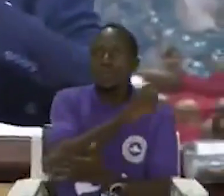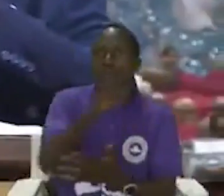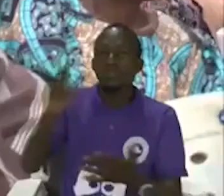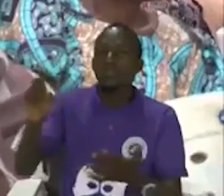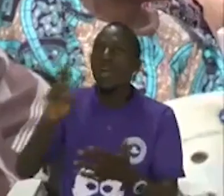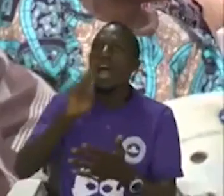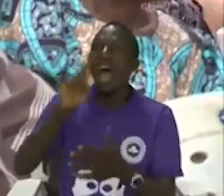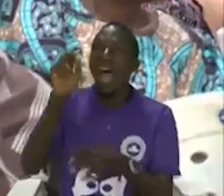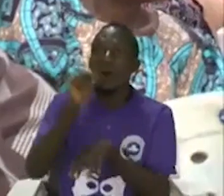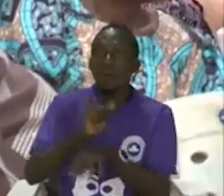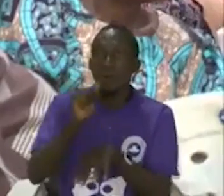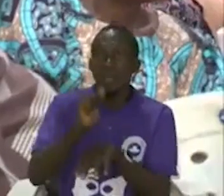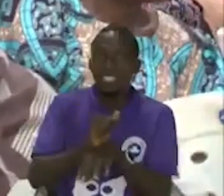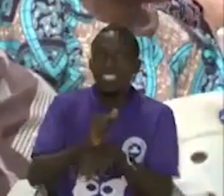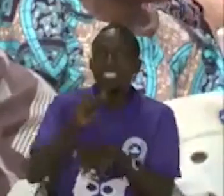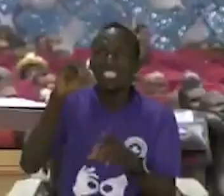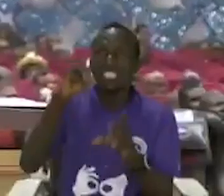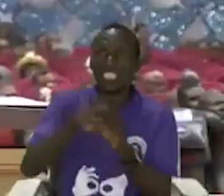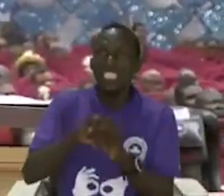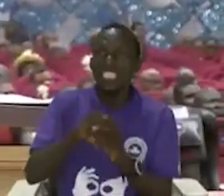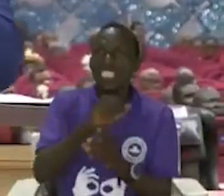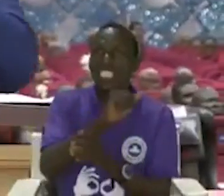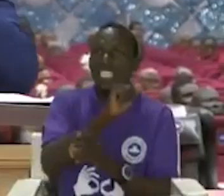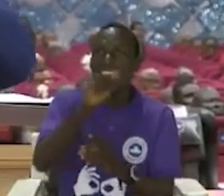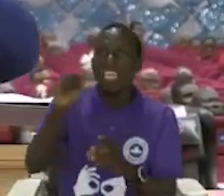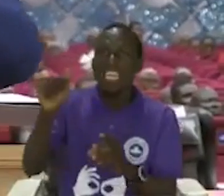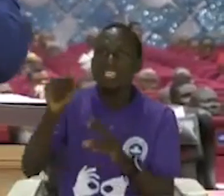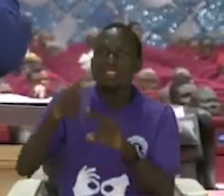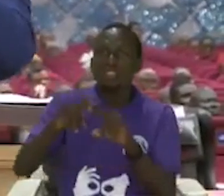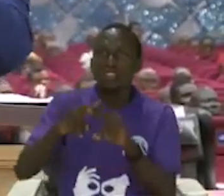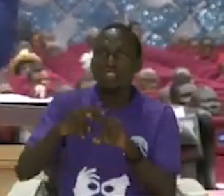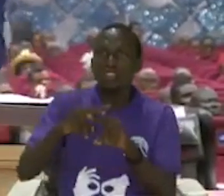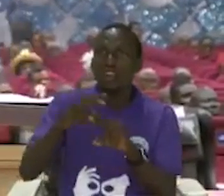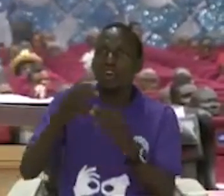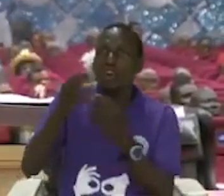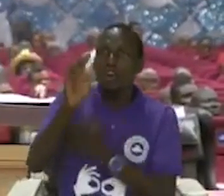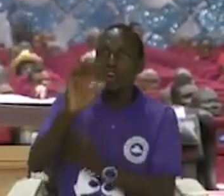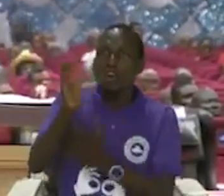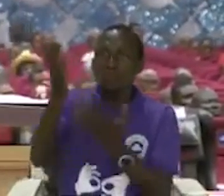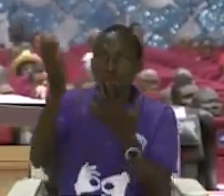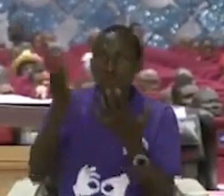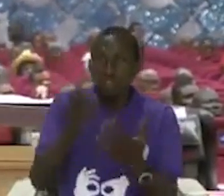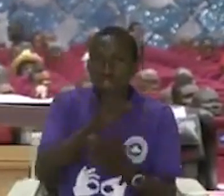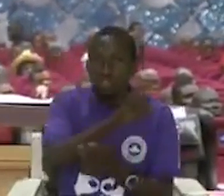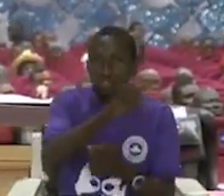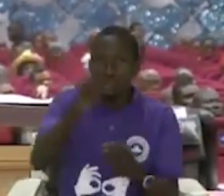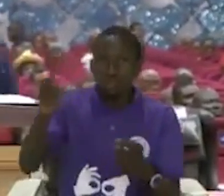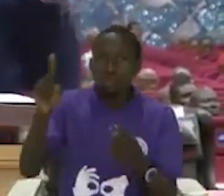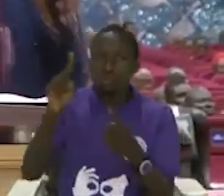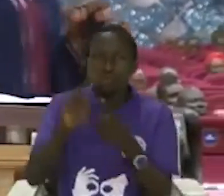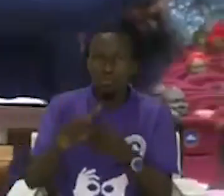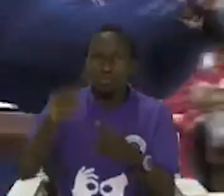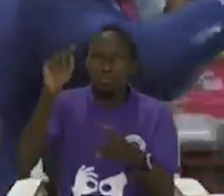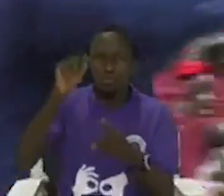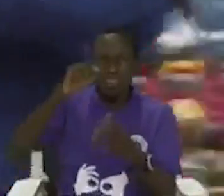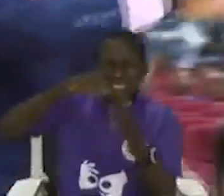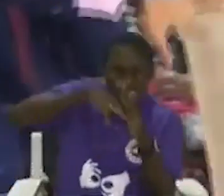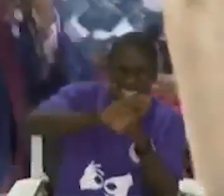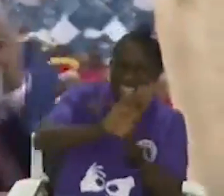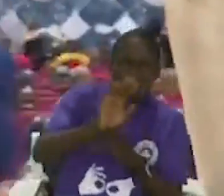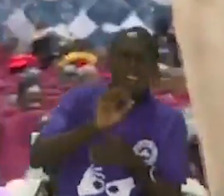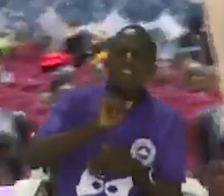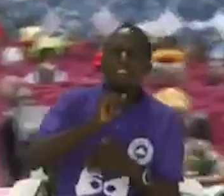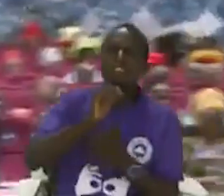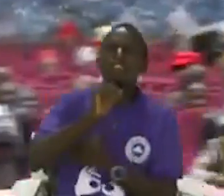operating in an atmosphere of being a salt. Why? God wants you to penetrate. He doesn't want you to come